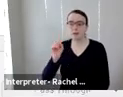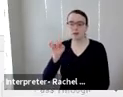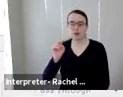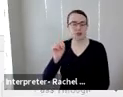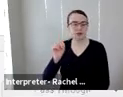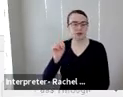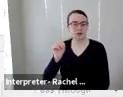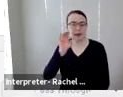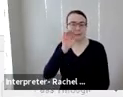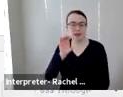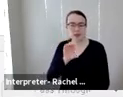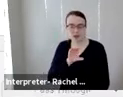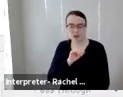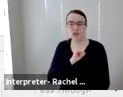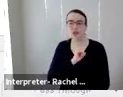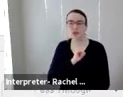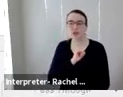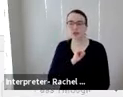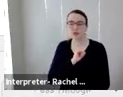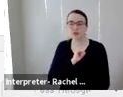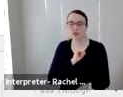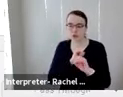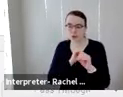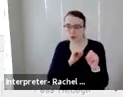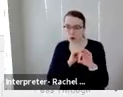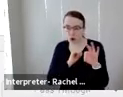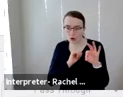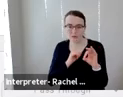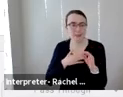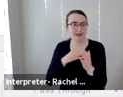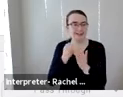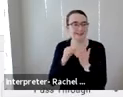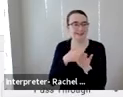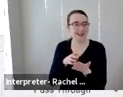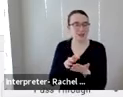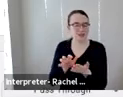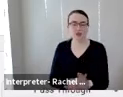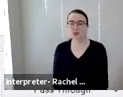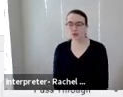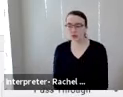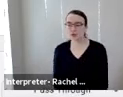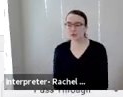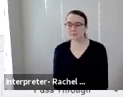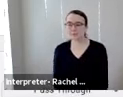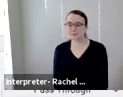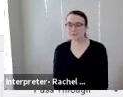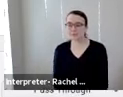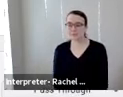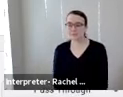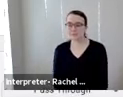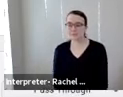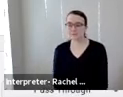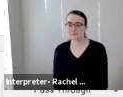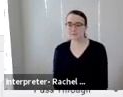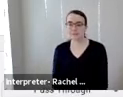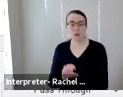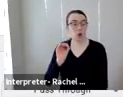and turn off the sketch image, right? And let's turn that opacity